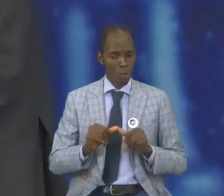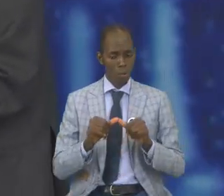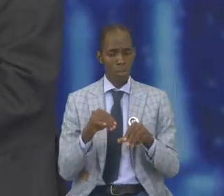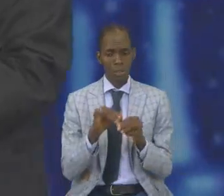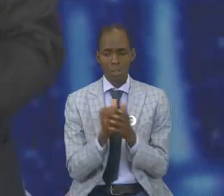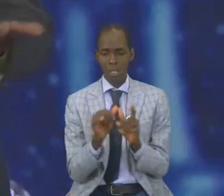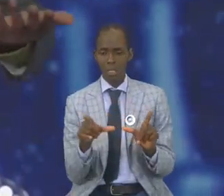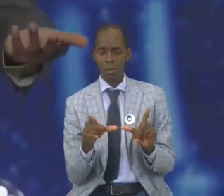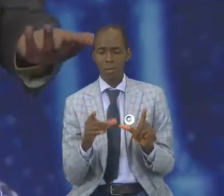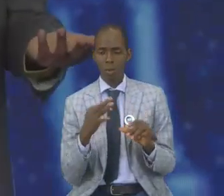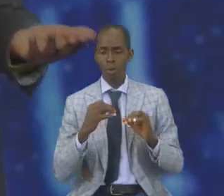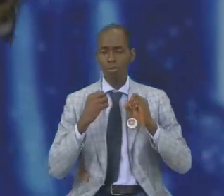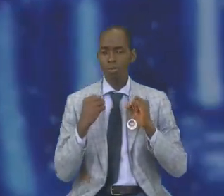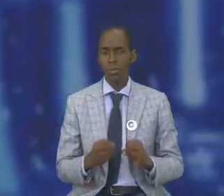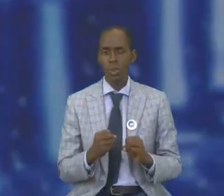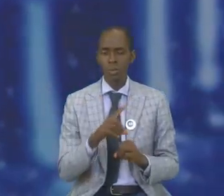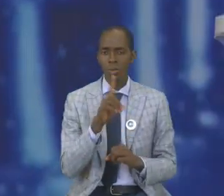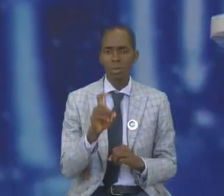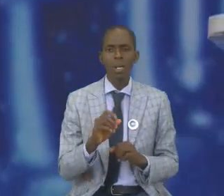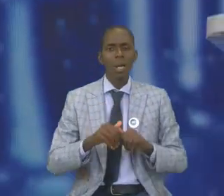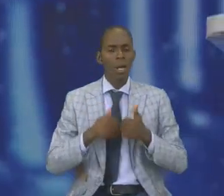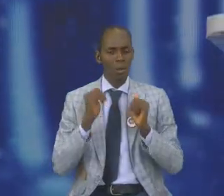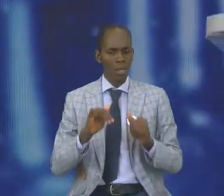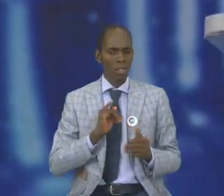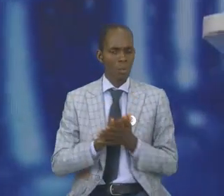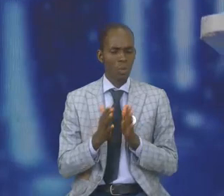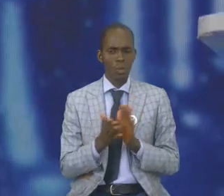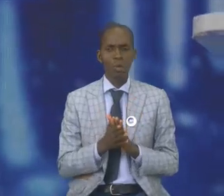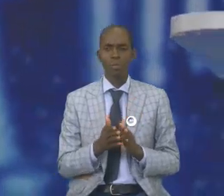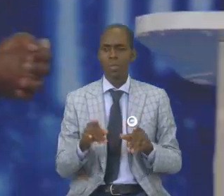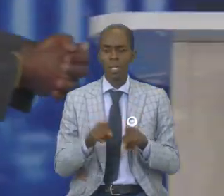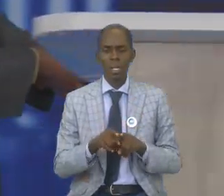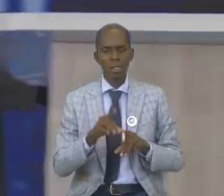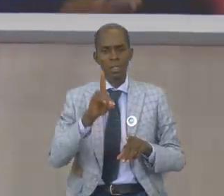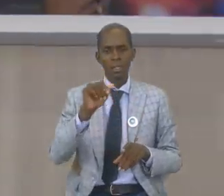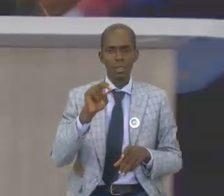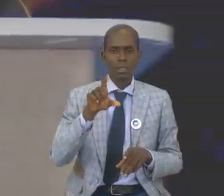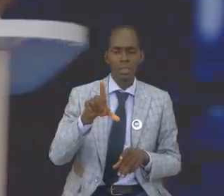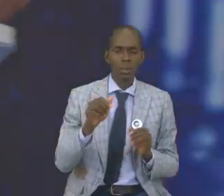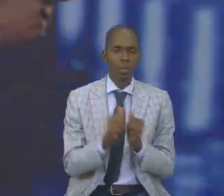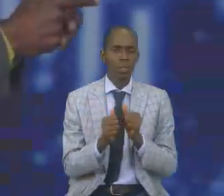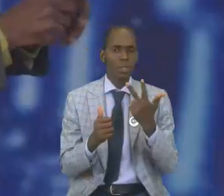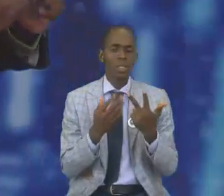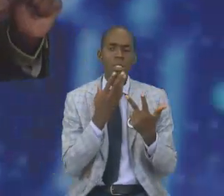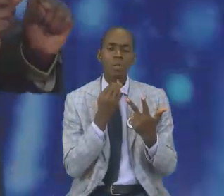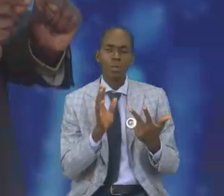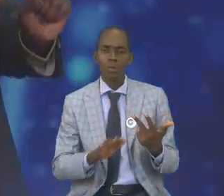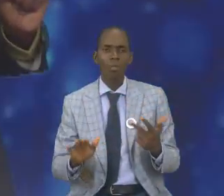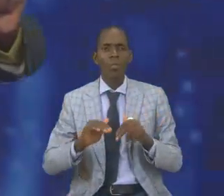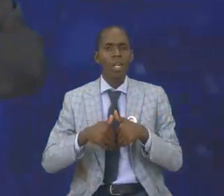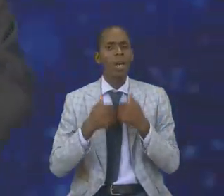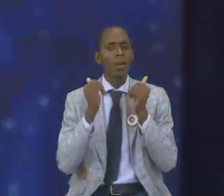of strength? How can I become, look at Daniel, Shadrach, Meshach, and Abednego, how can I become